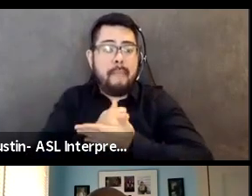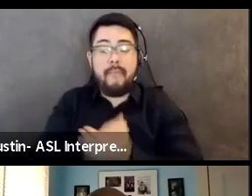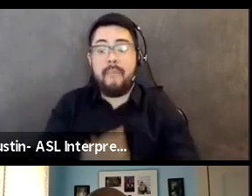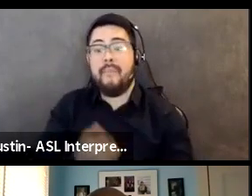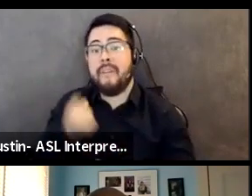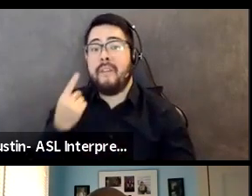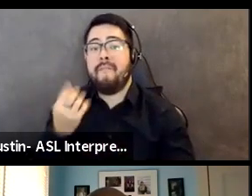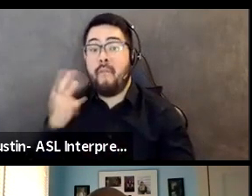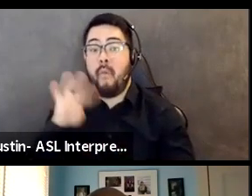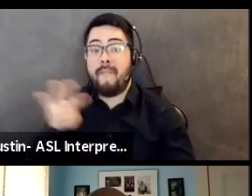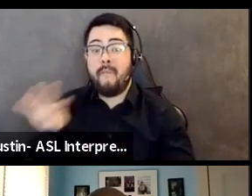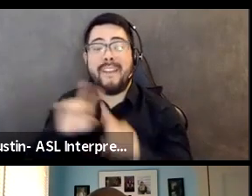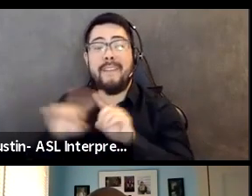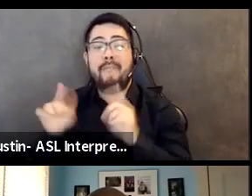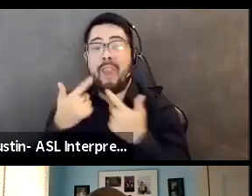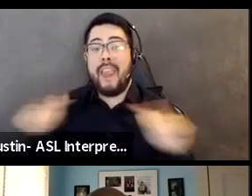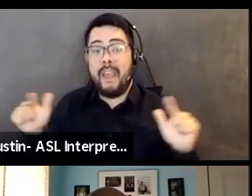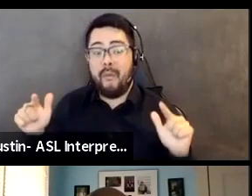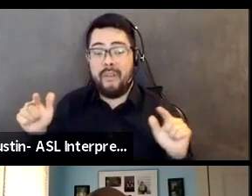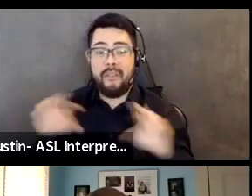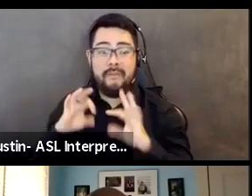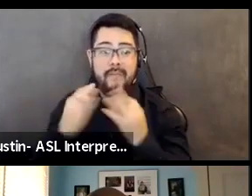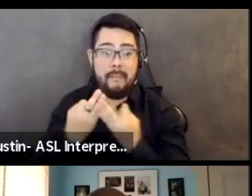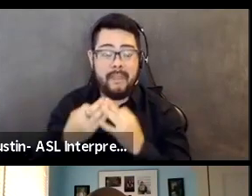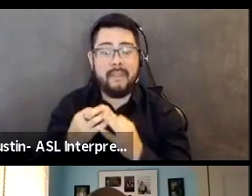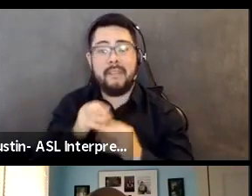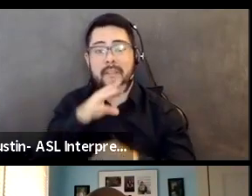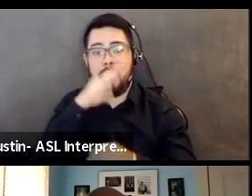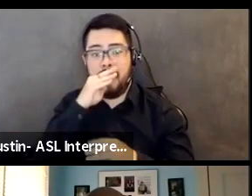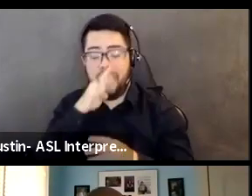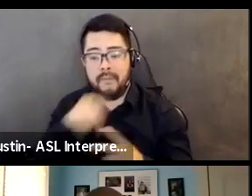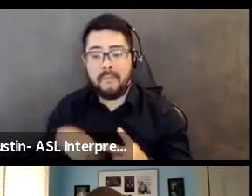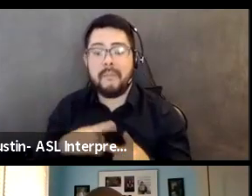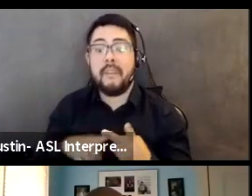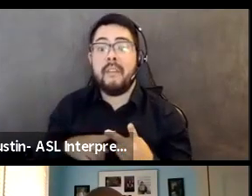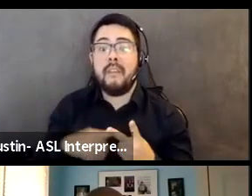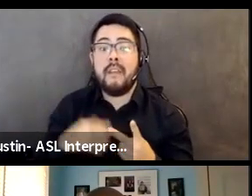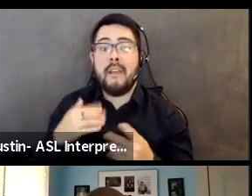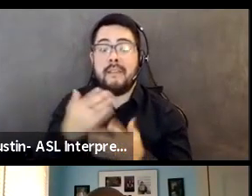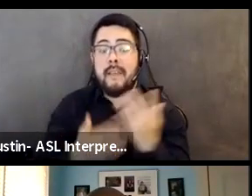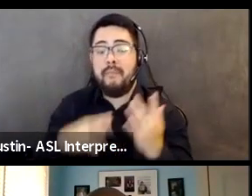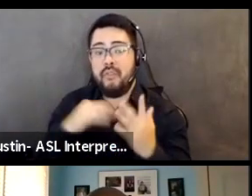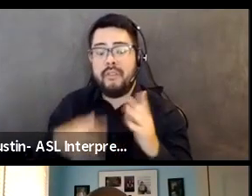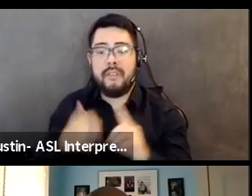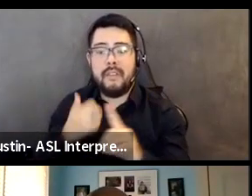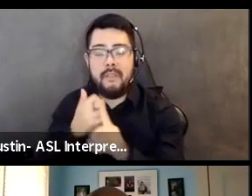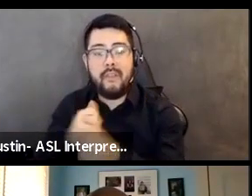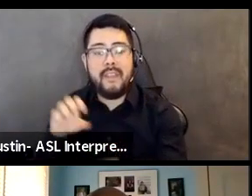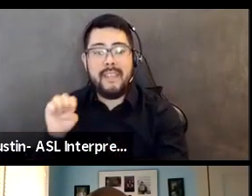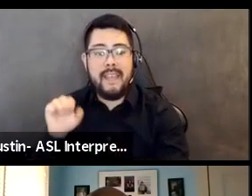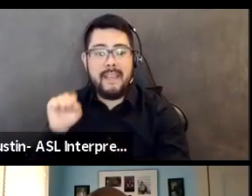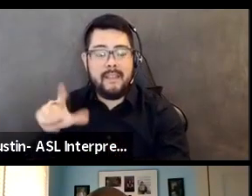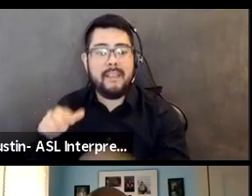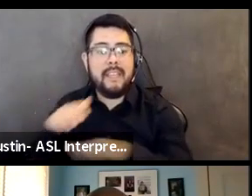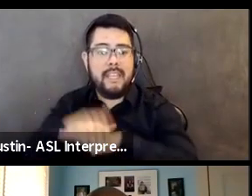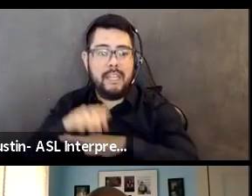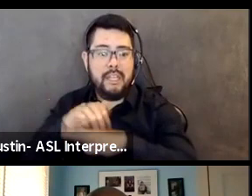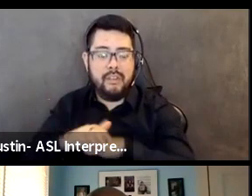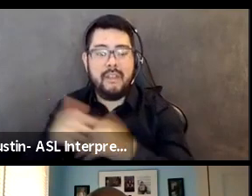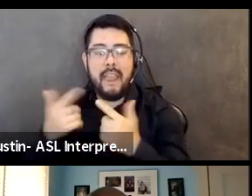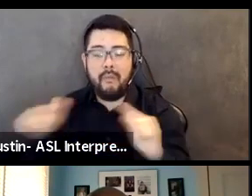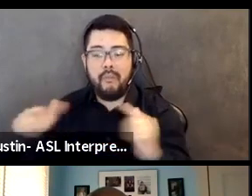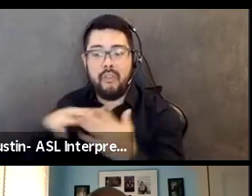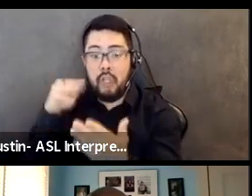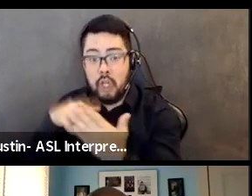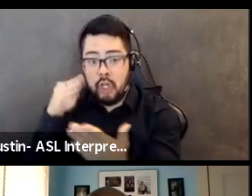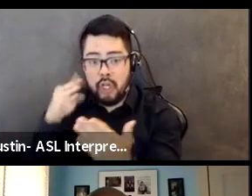spoken 24 of the students are english language learners teachers have been used forced to use storage